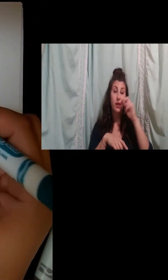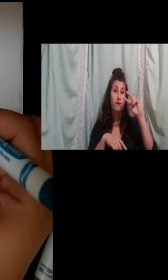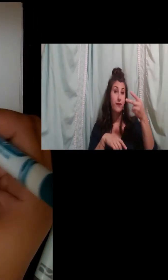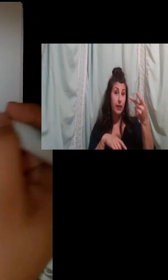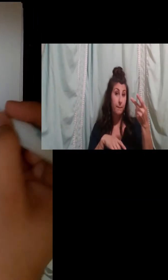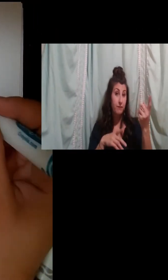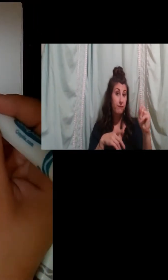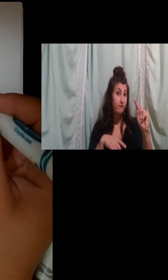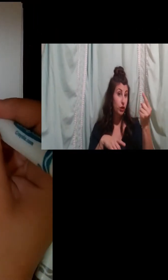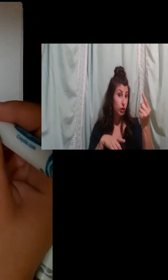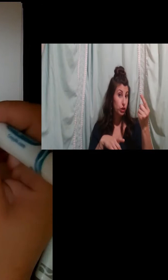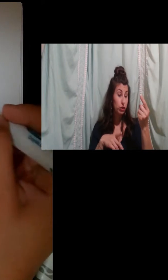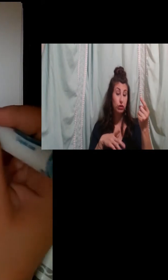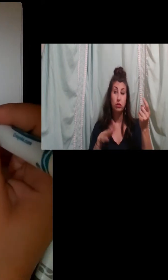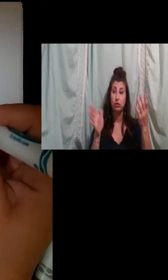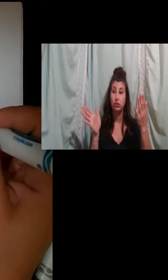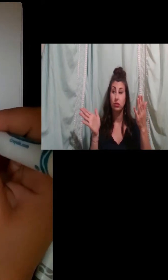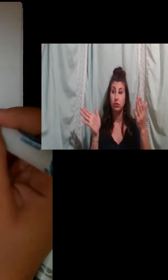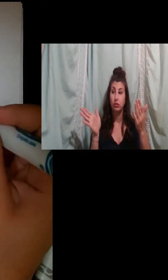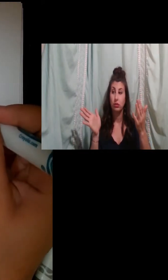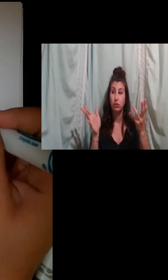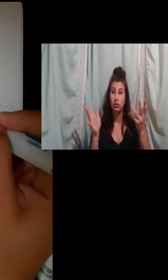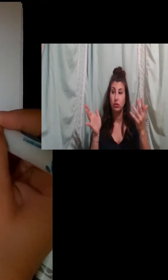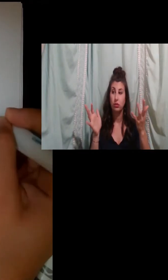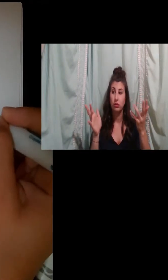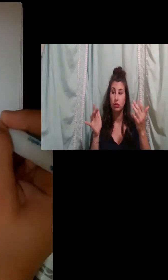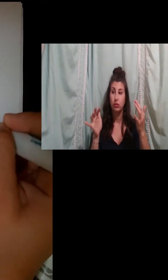Here, I'm going to flip first.